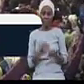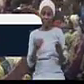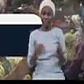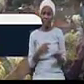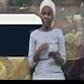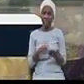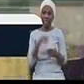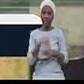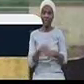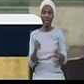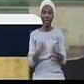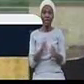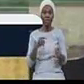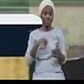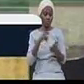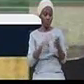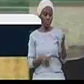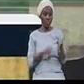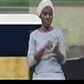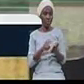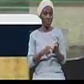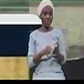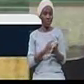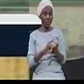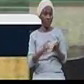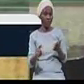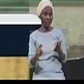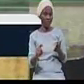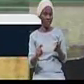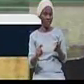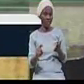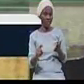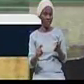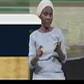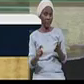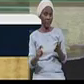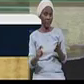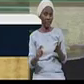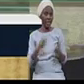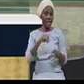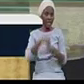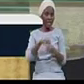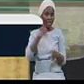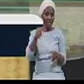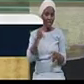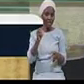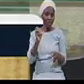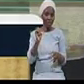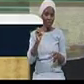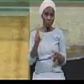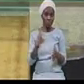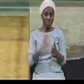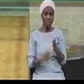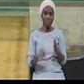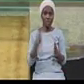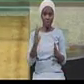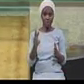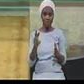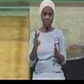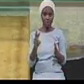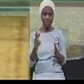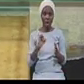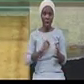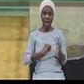Tonight, as we look at this passage in particular, that is Joel chapter 2, I'm talking to you on